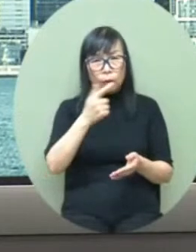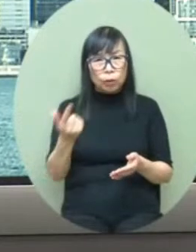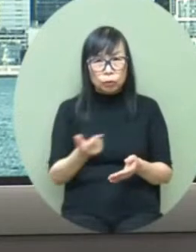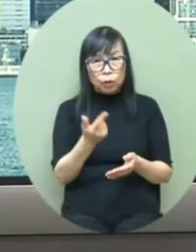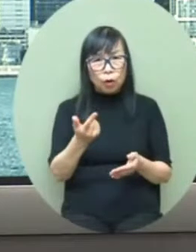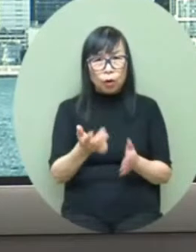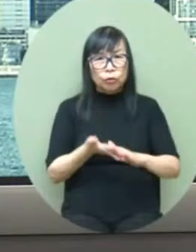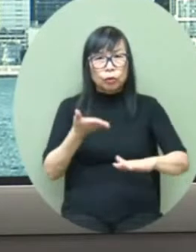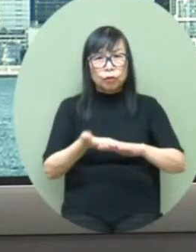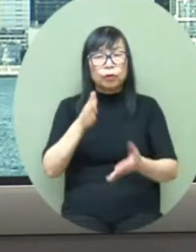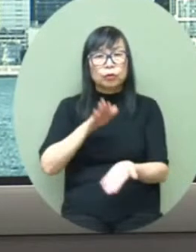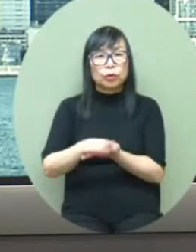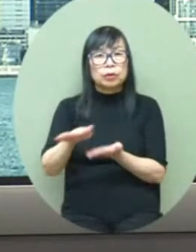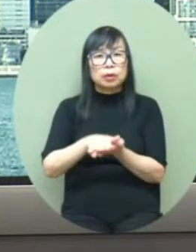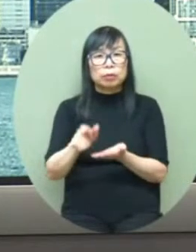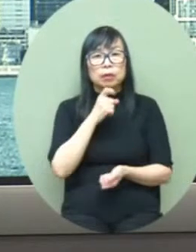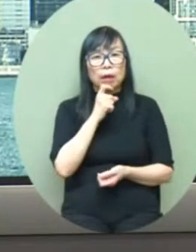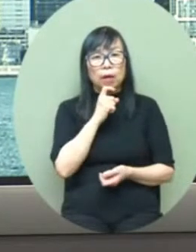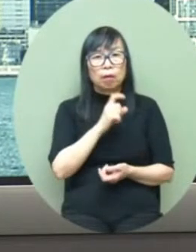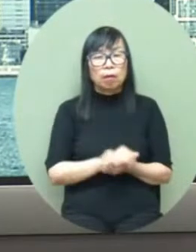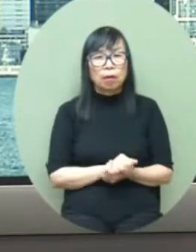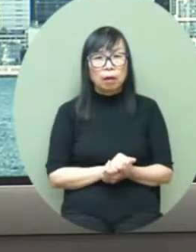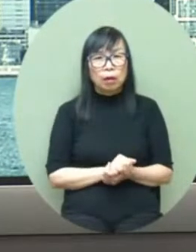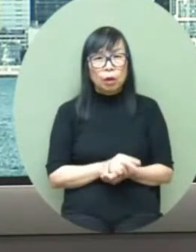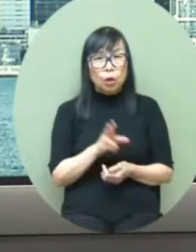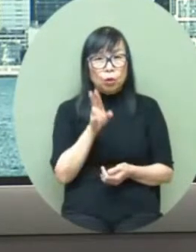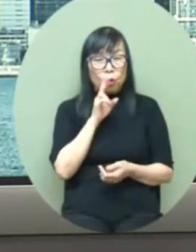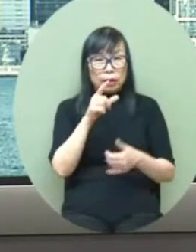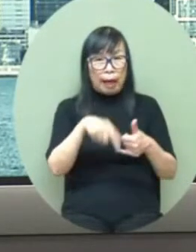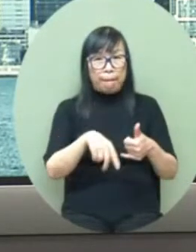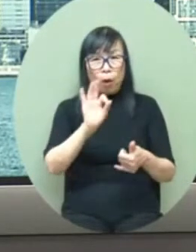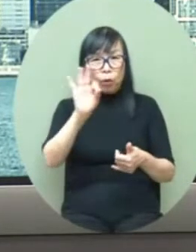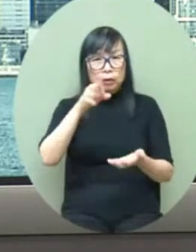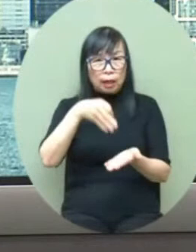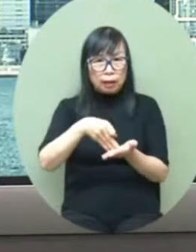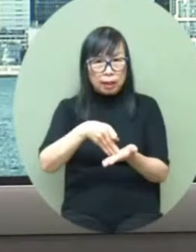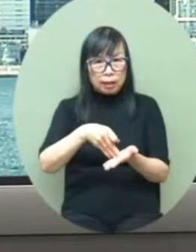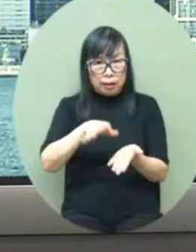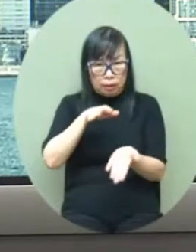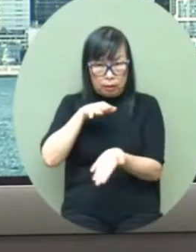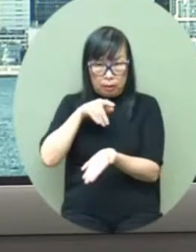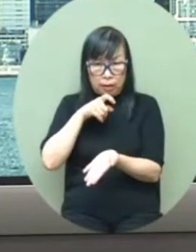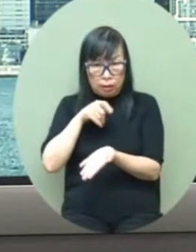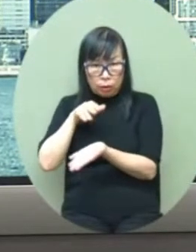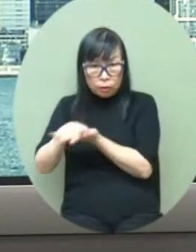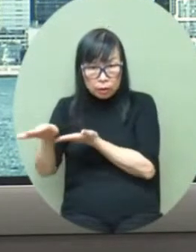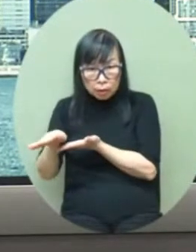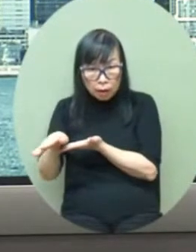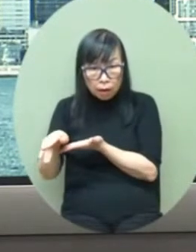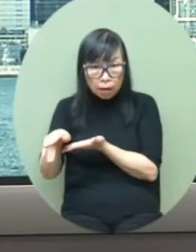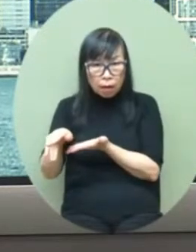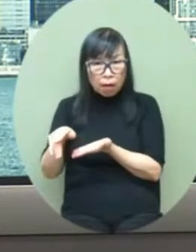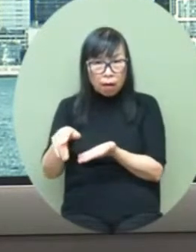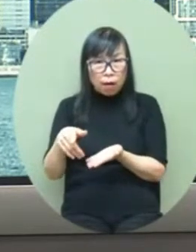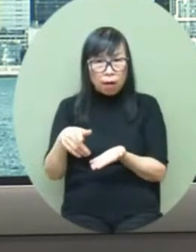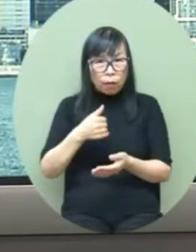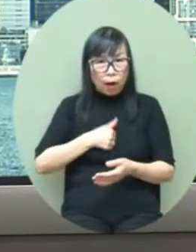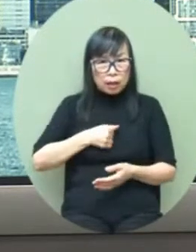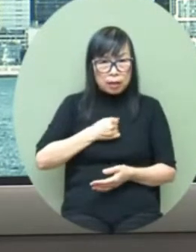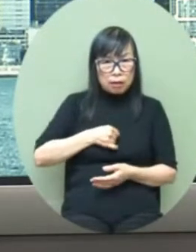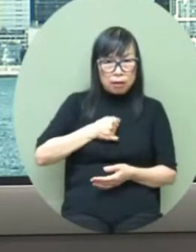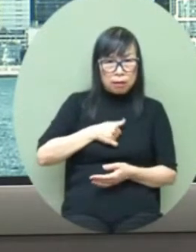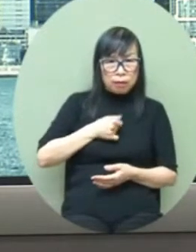was never registered in the first place. And there are also requests that are repeated cancellation